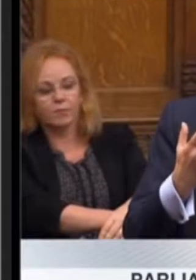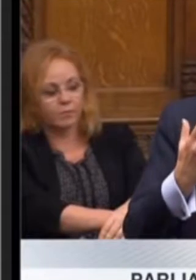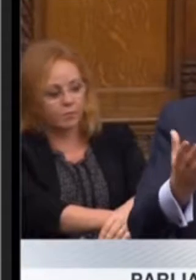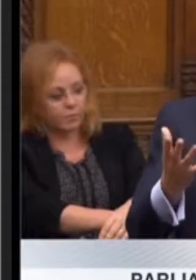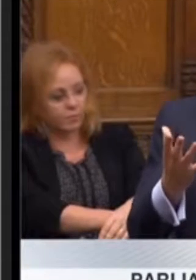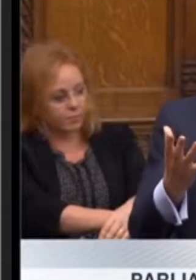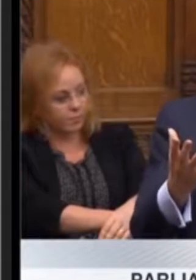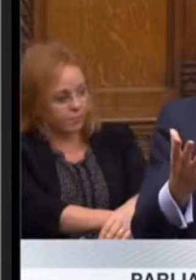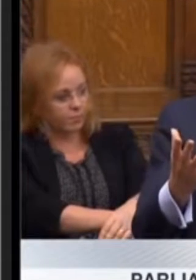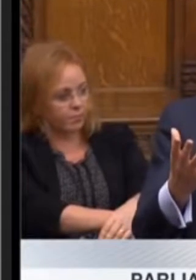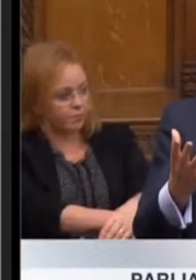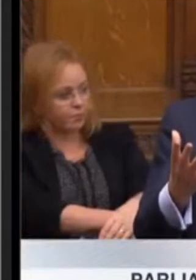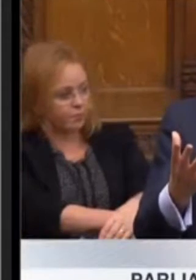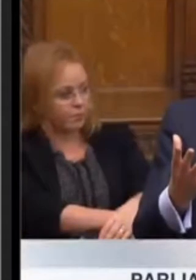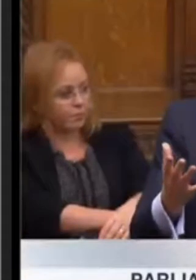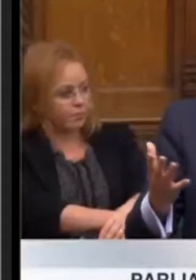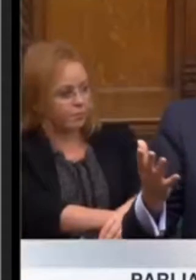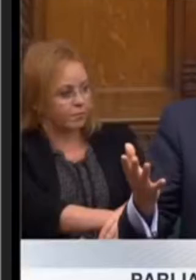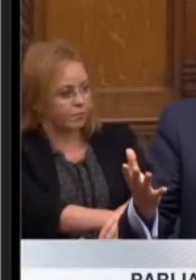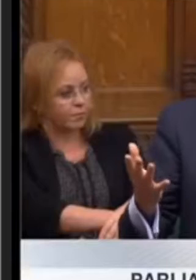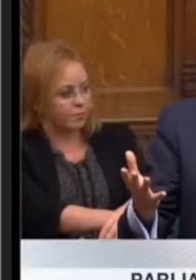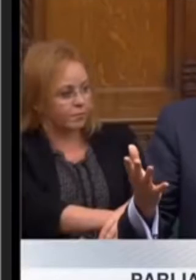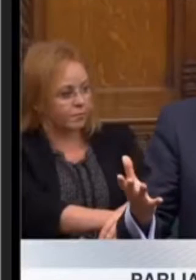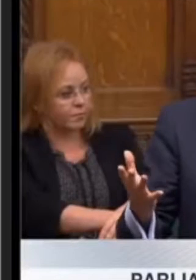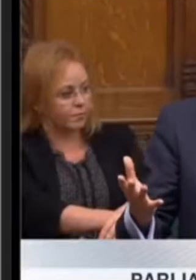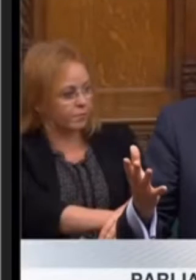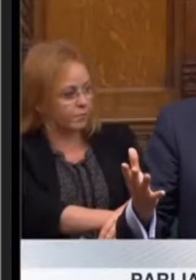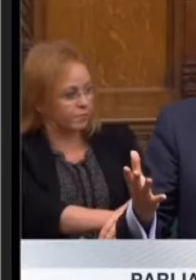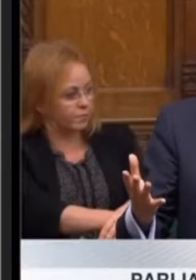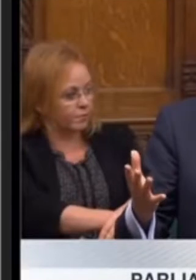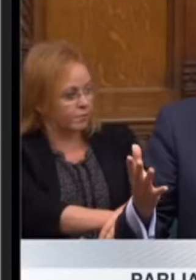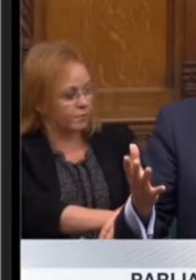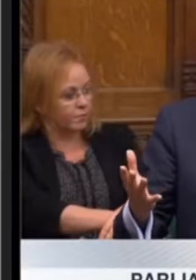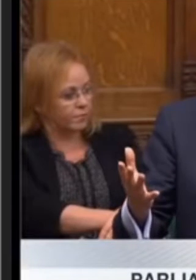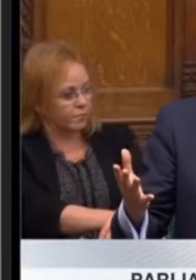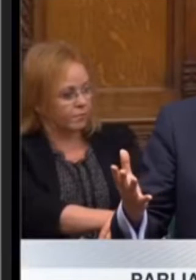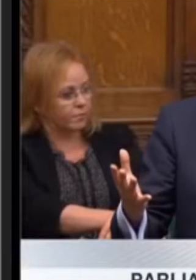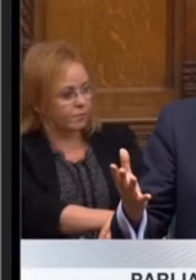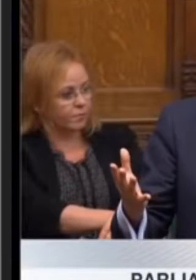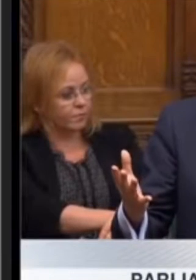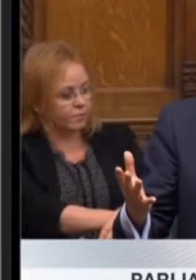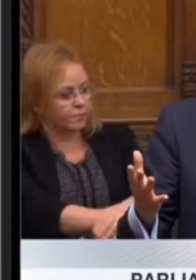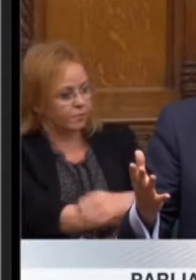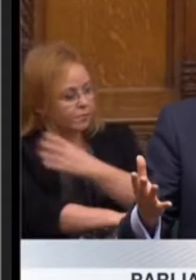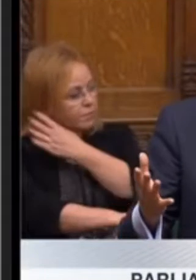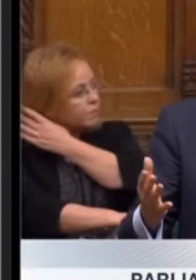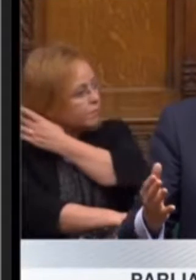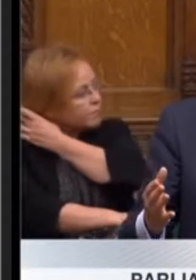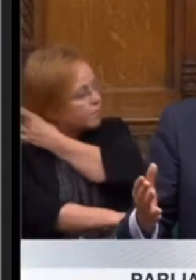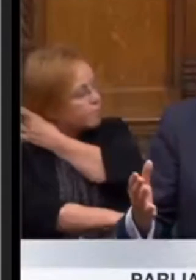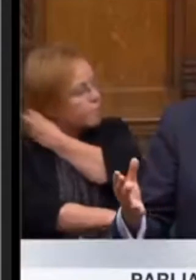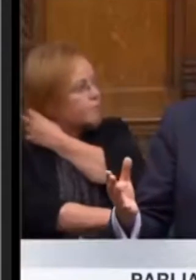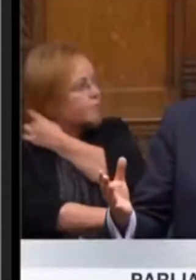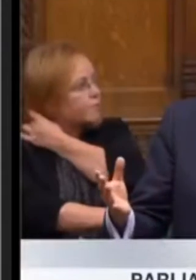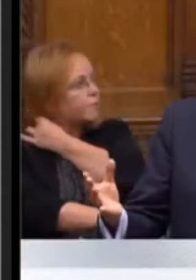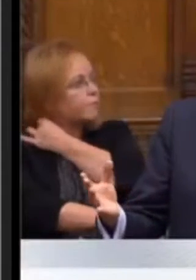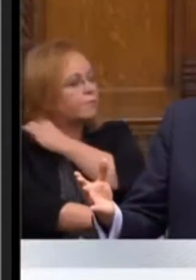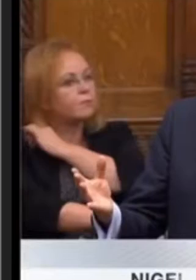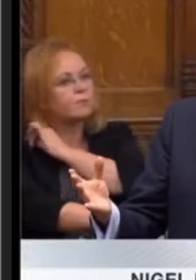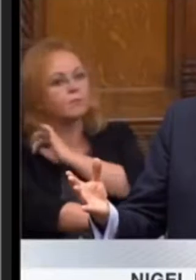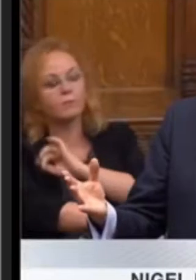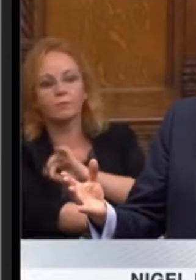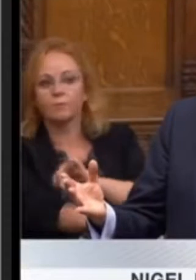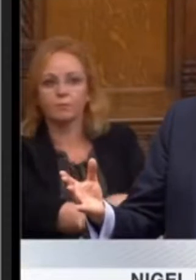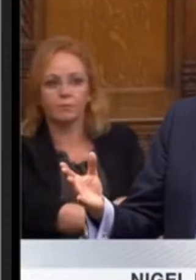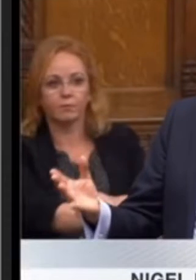more truthfulness, if I can say, about what this deal actually means, in contrast to others who have been prepared